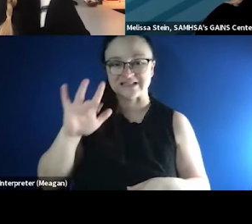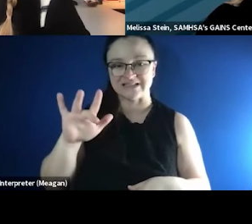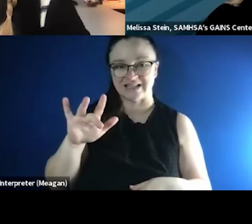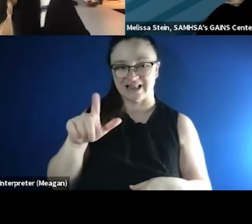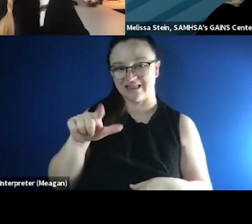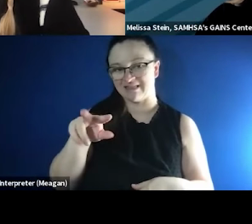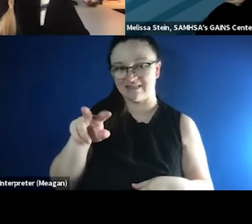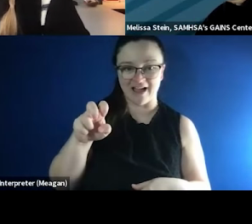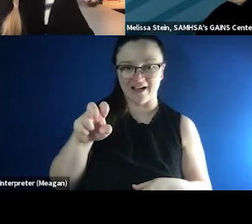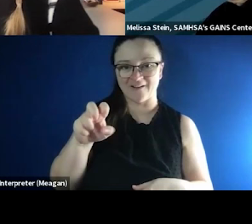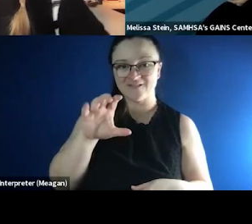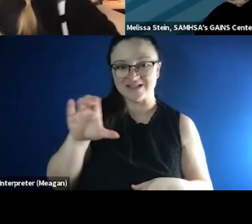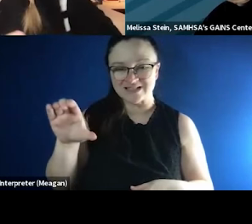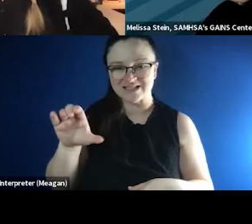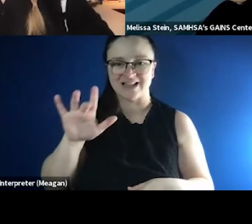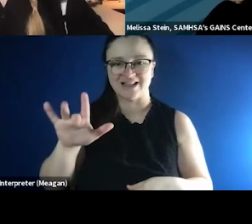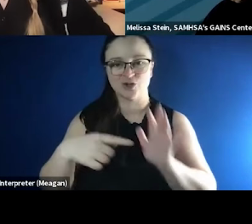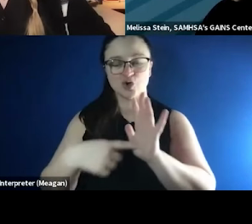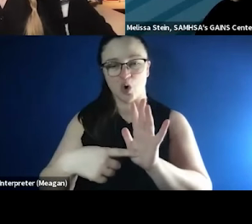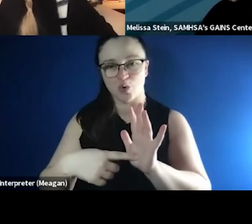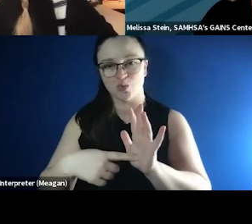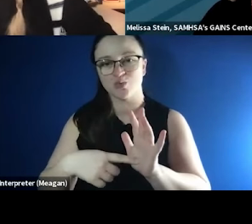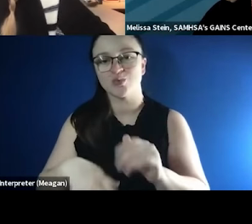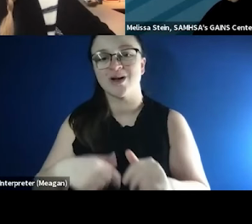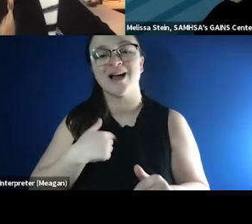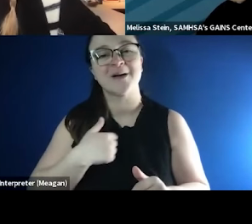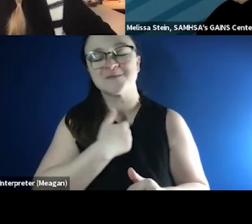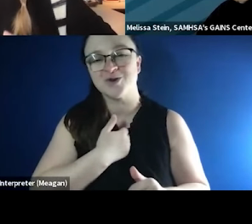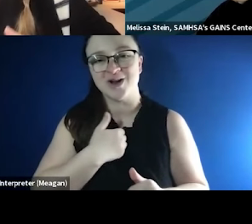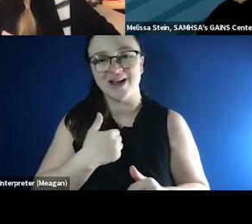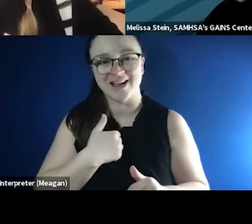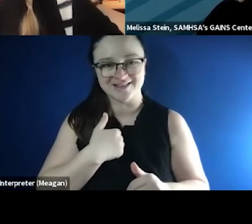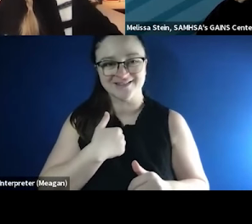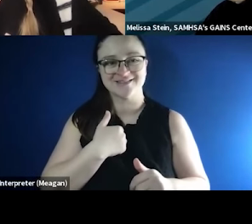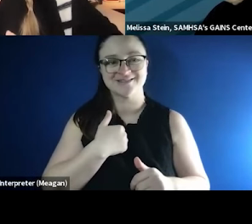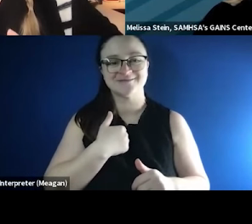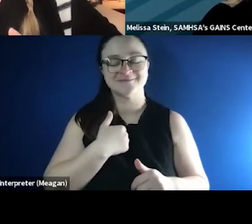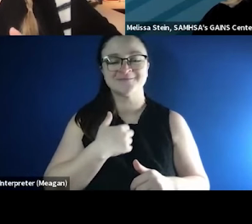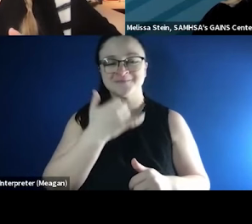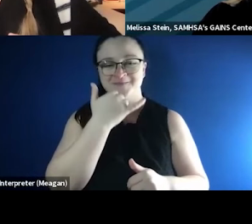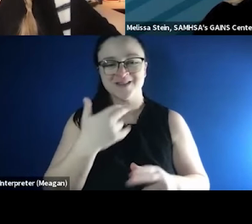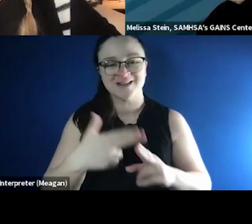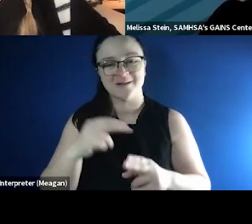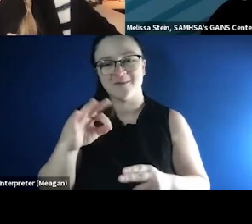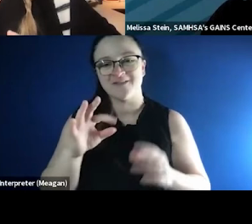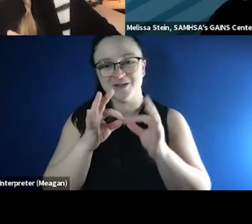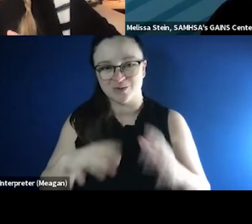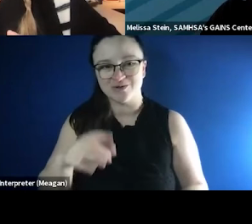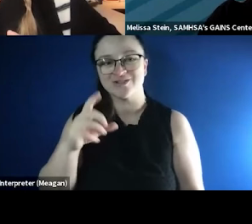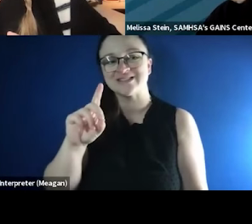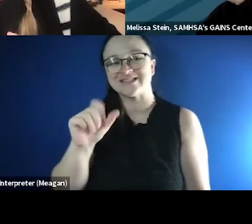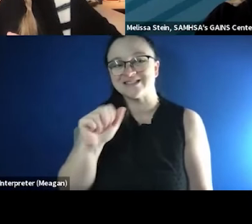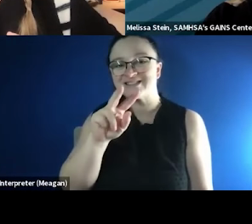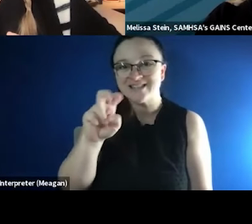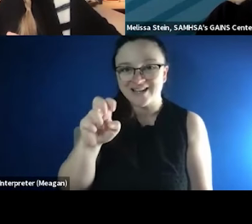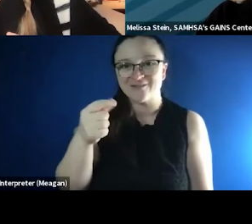Show Subtitles. And I apologize, I misrepresented our interpreters today. They are David Gratzer